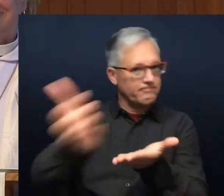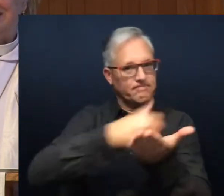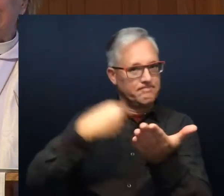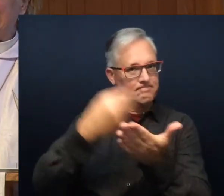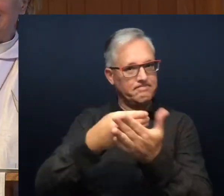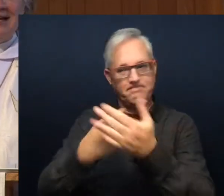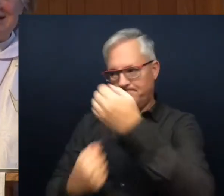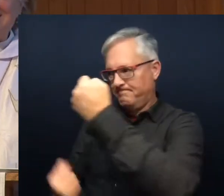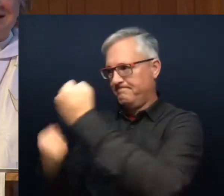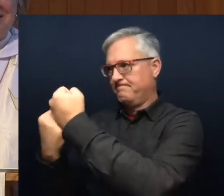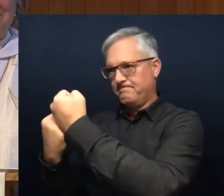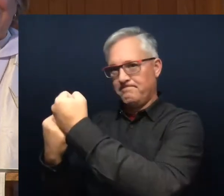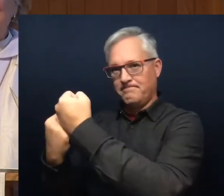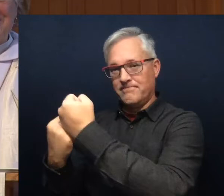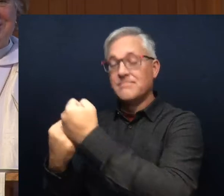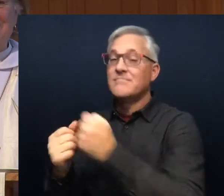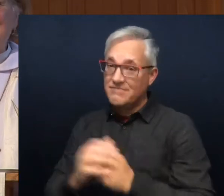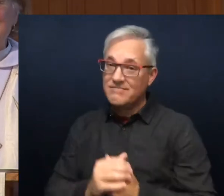synod. Yes,